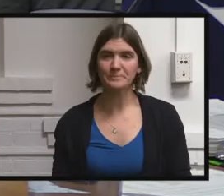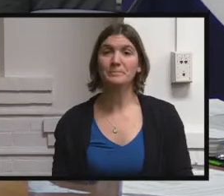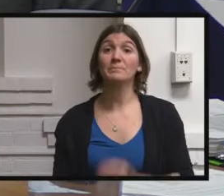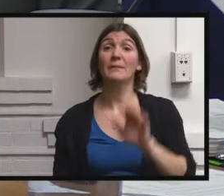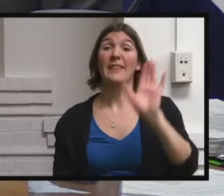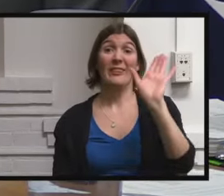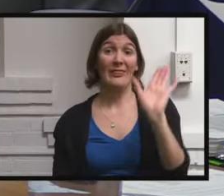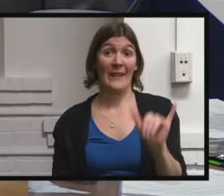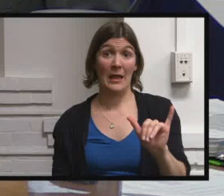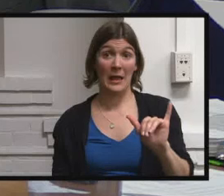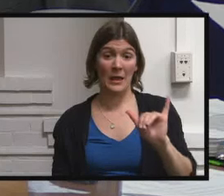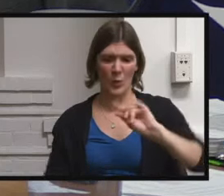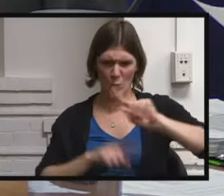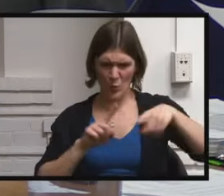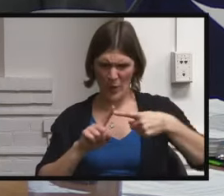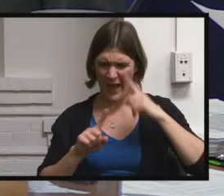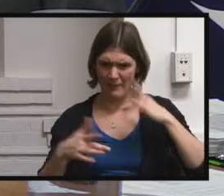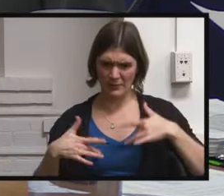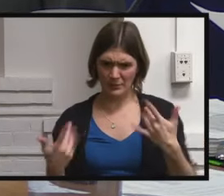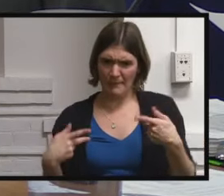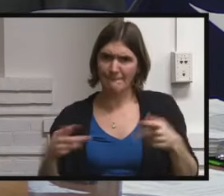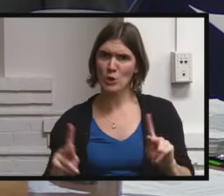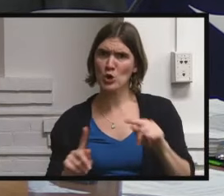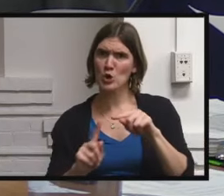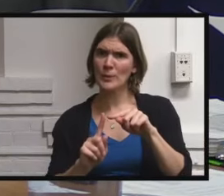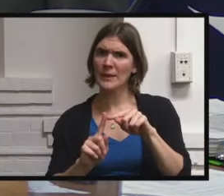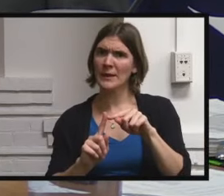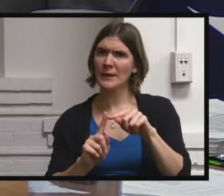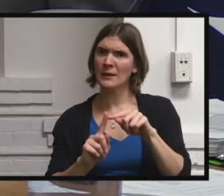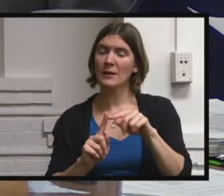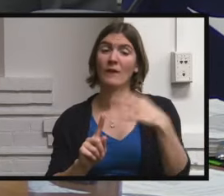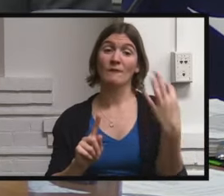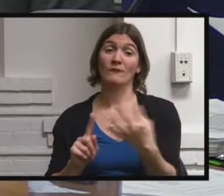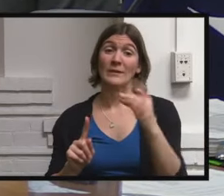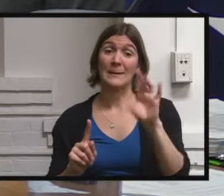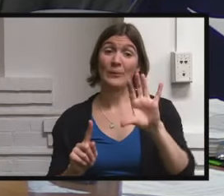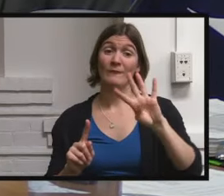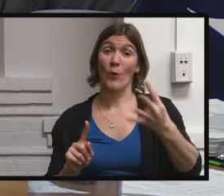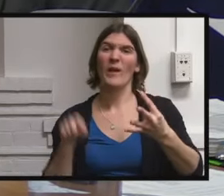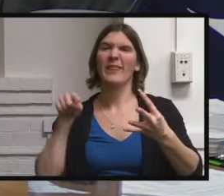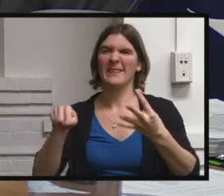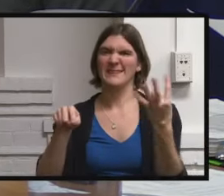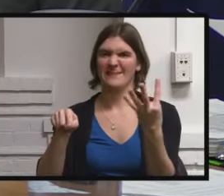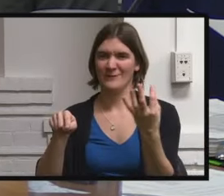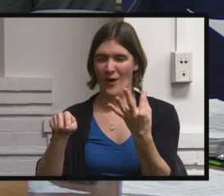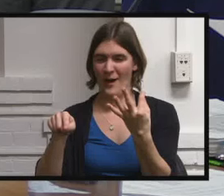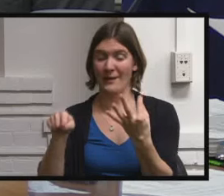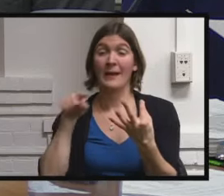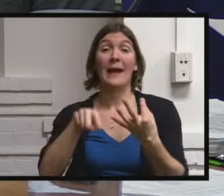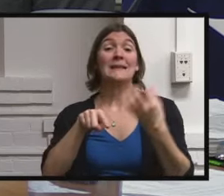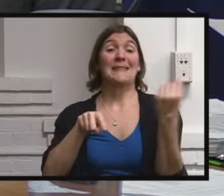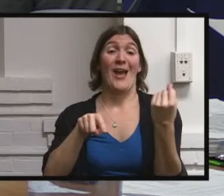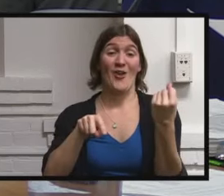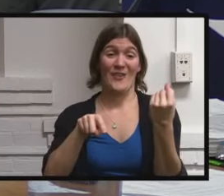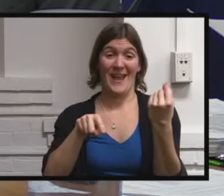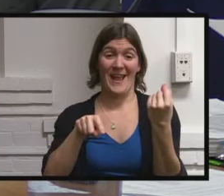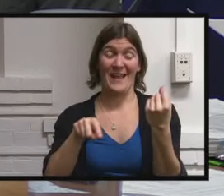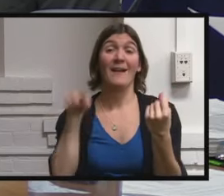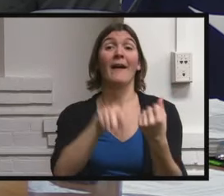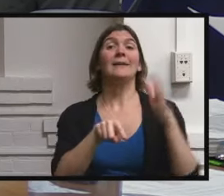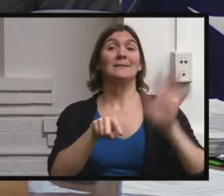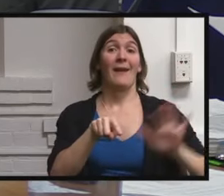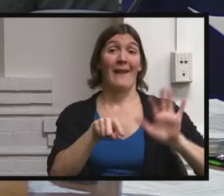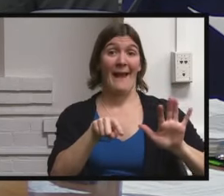is for a special event permit on Friday, December 4, Saturday, December 5th, and